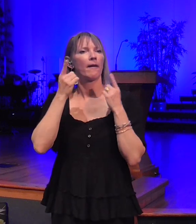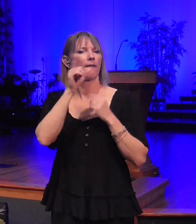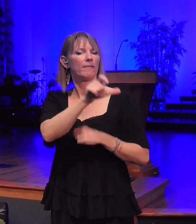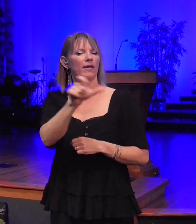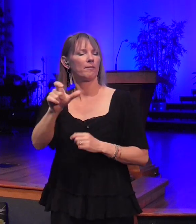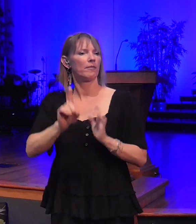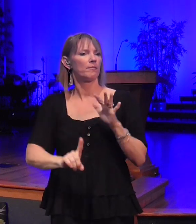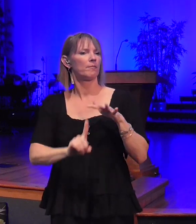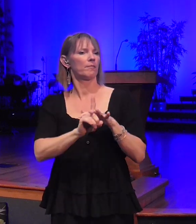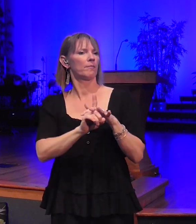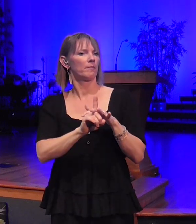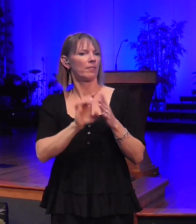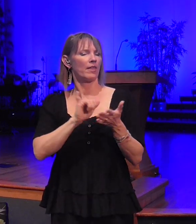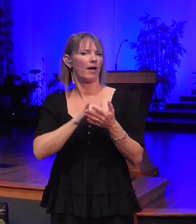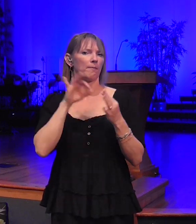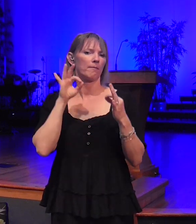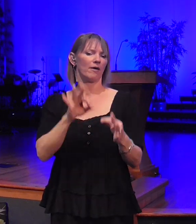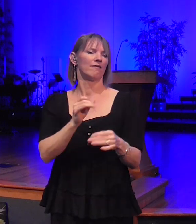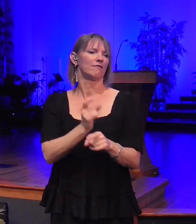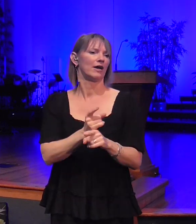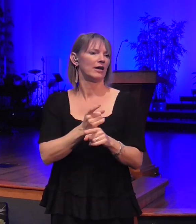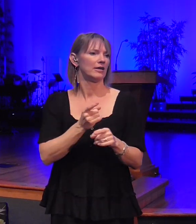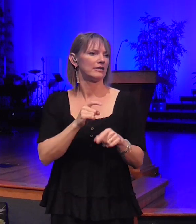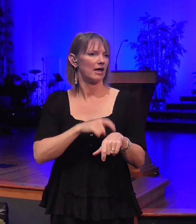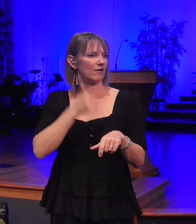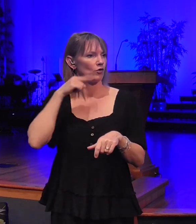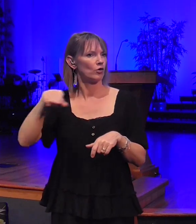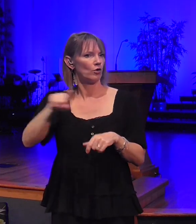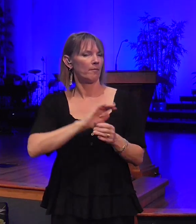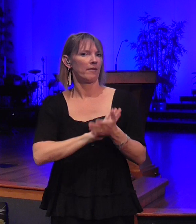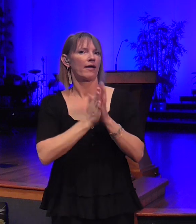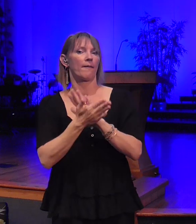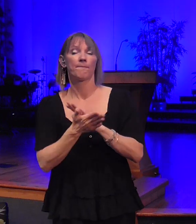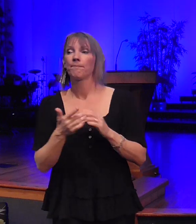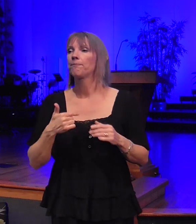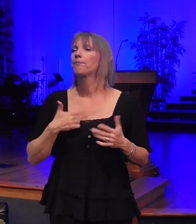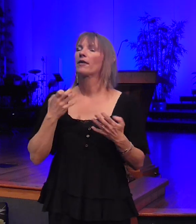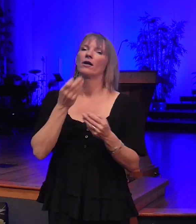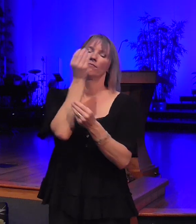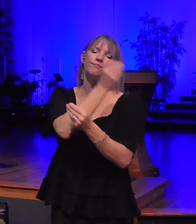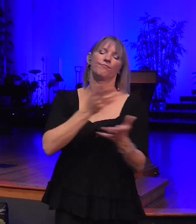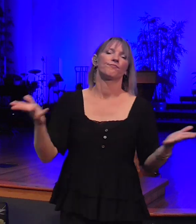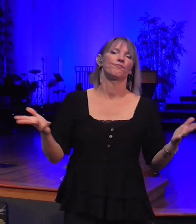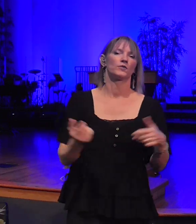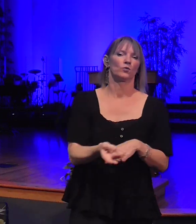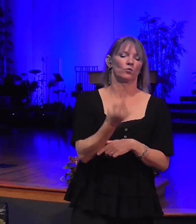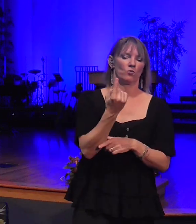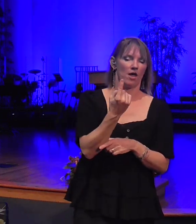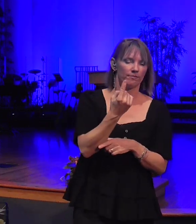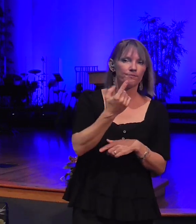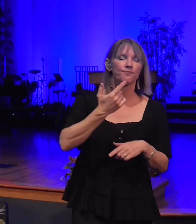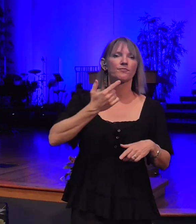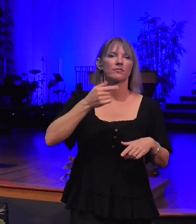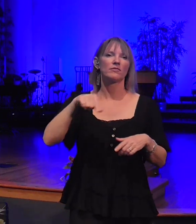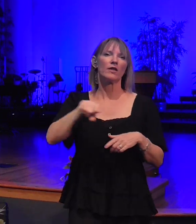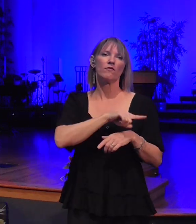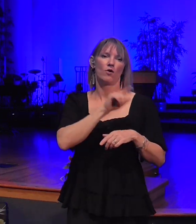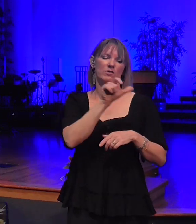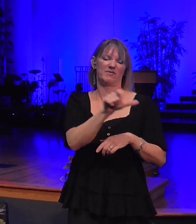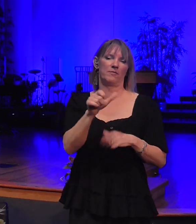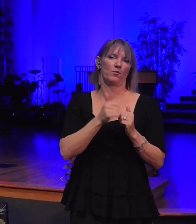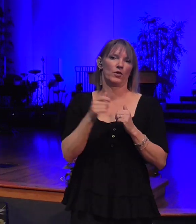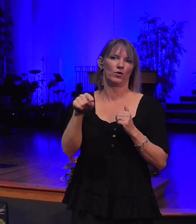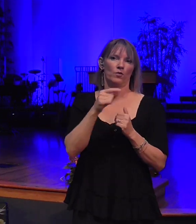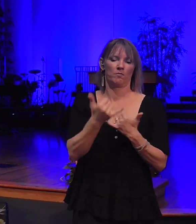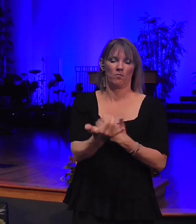perfect right time for your becoming. I want to share just one of those people with you this morning. Her